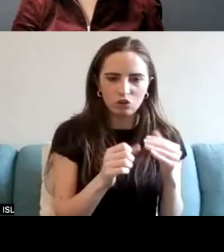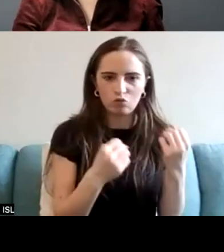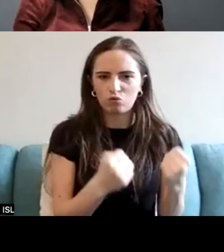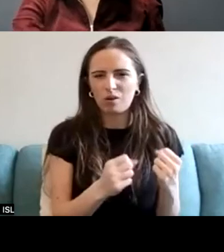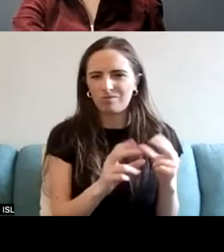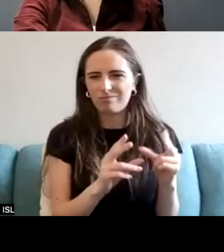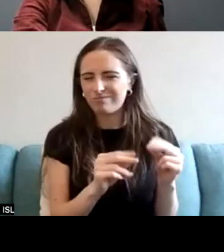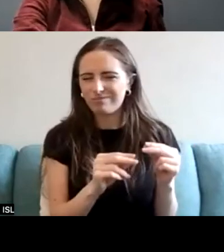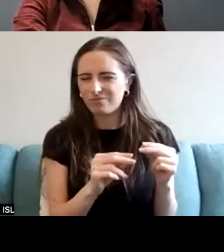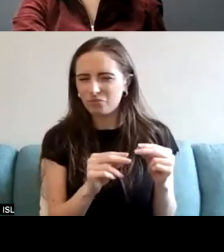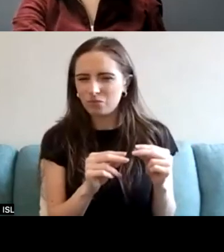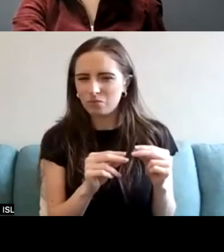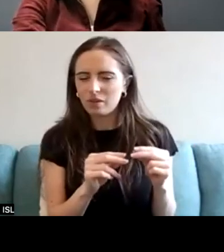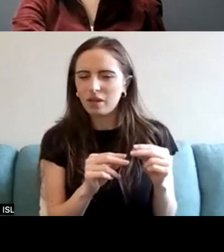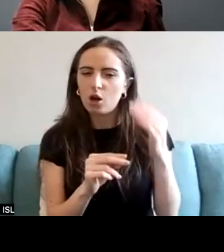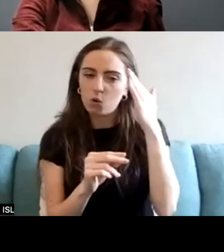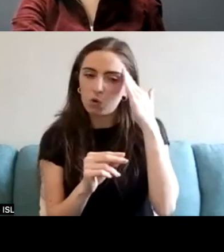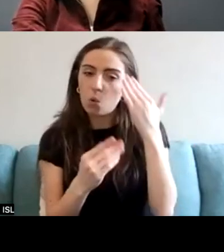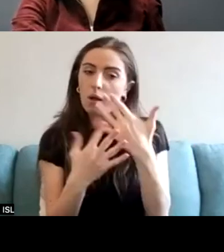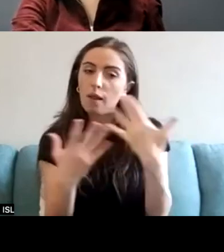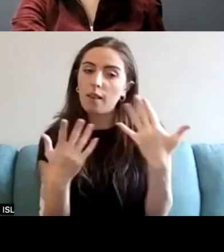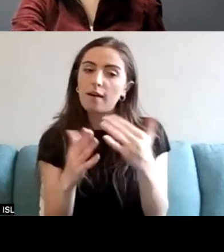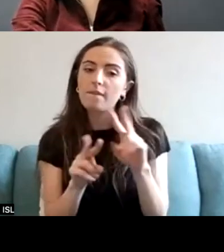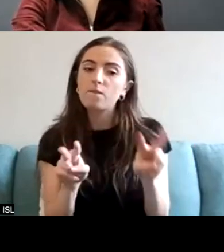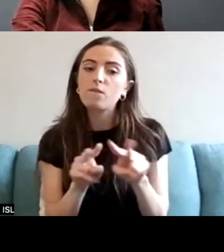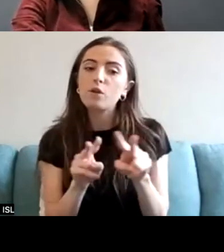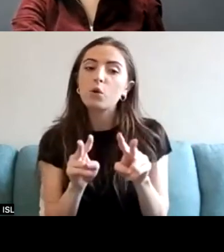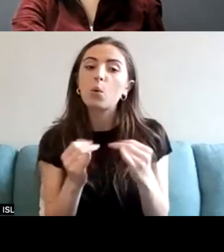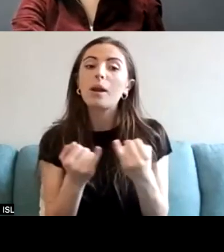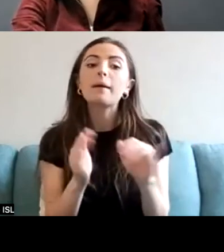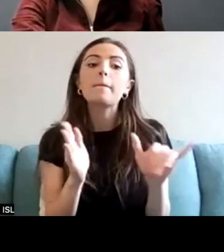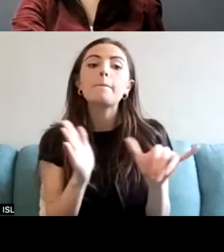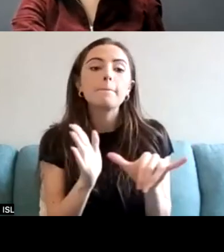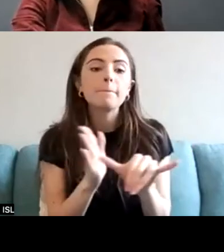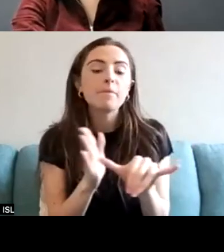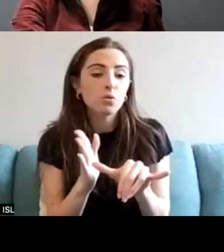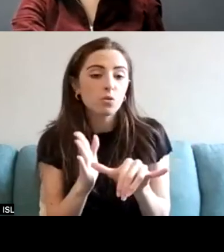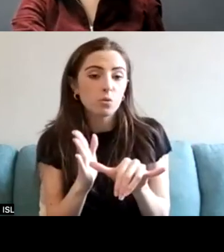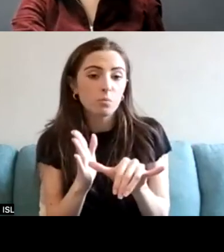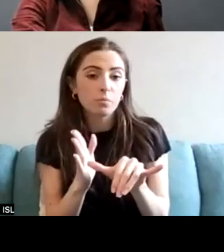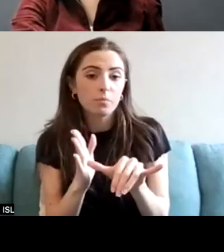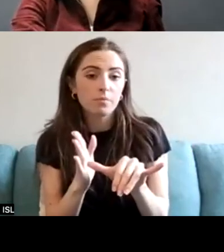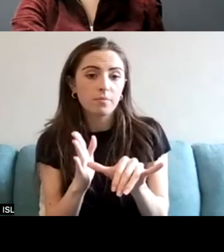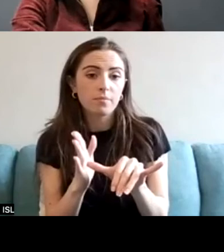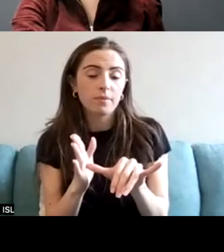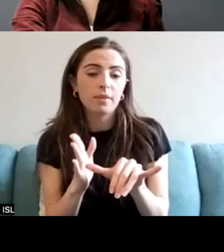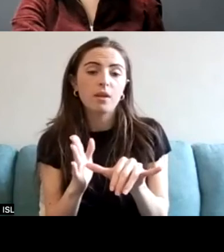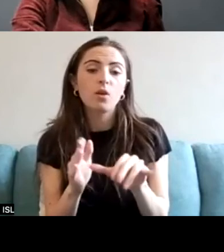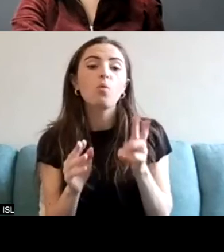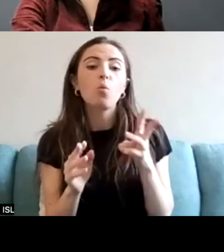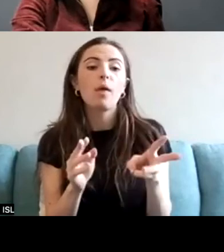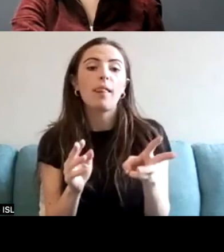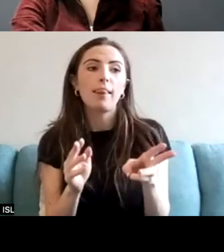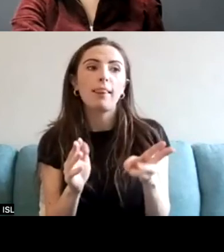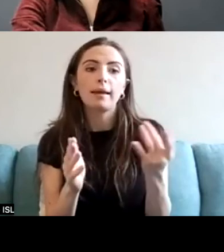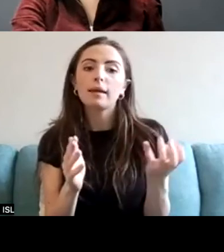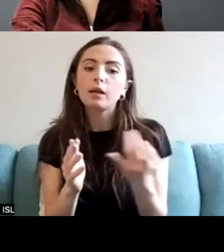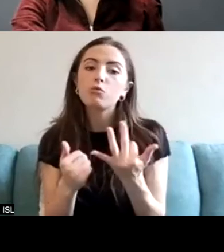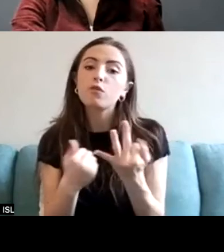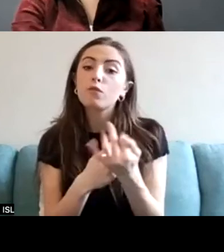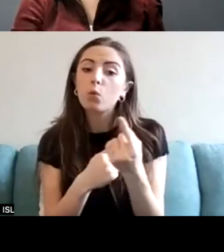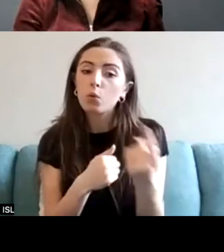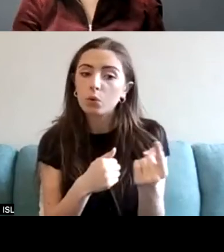a lot of video platforms, for example YouTube, will do captions for you. So if